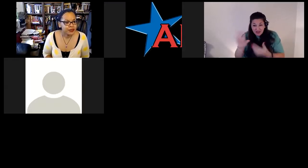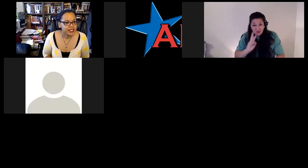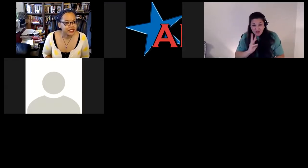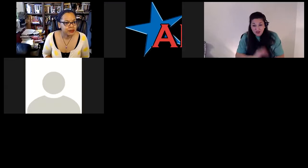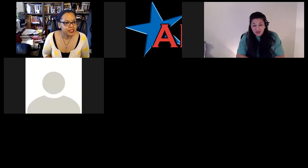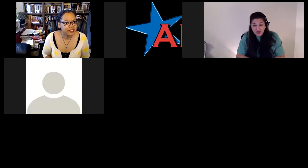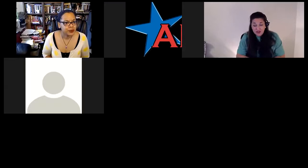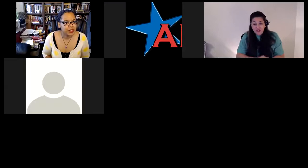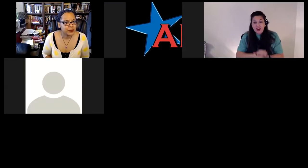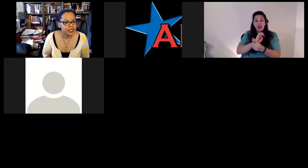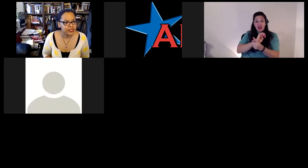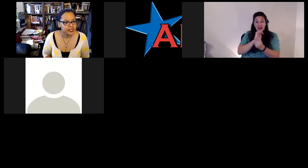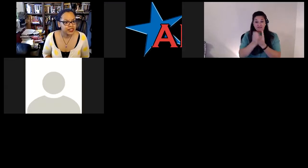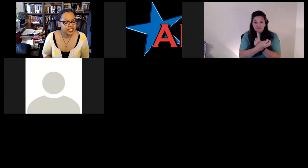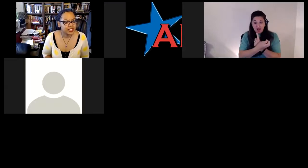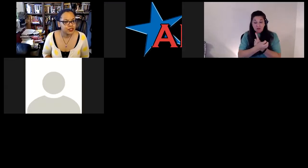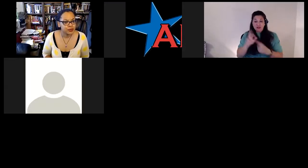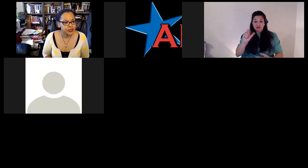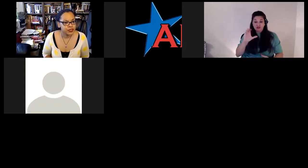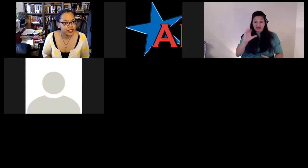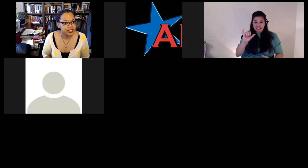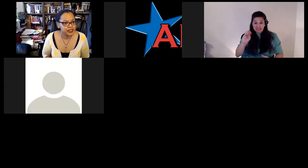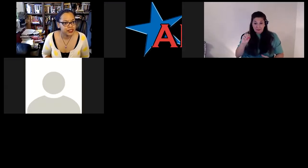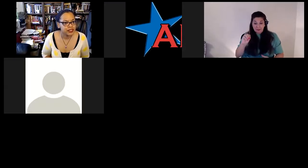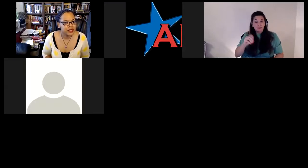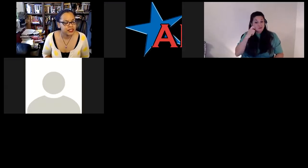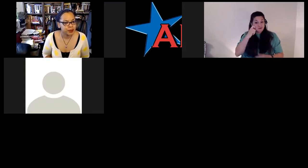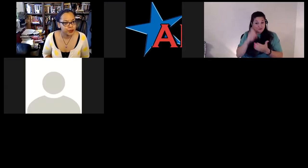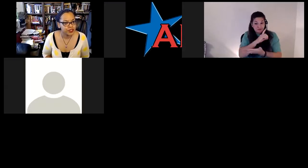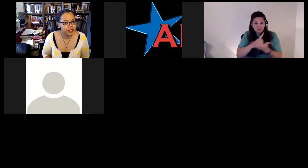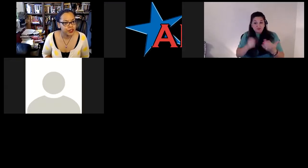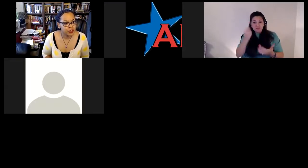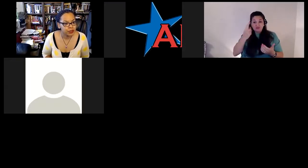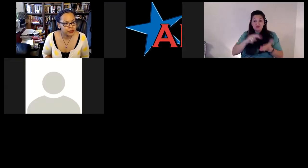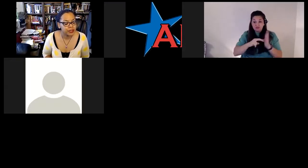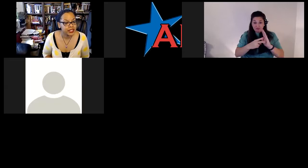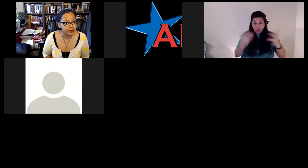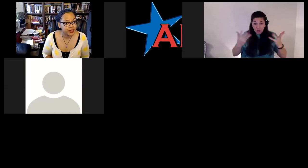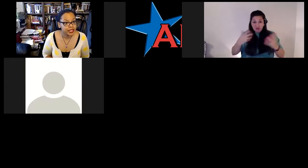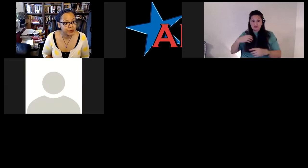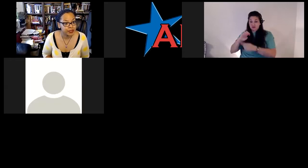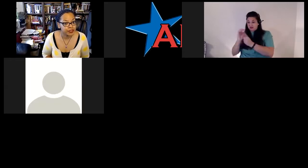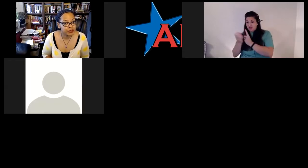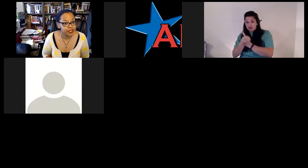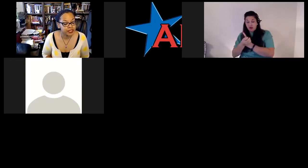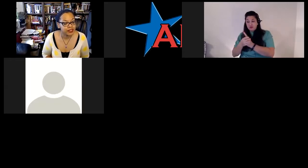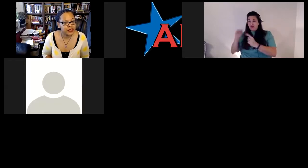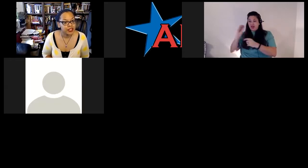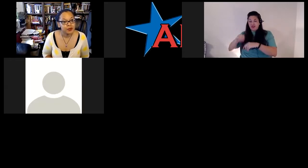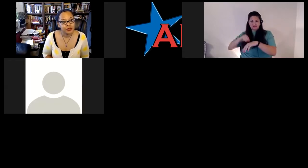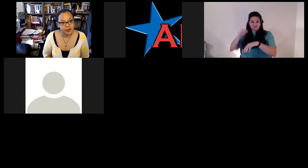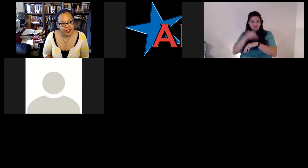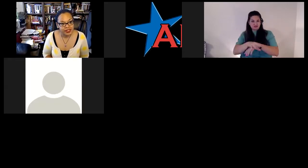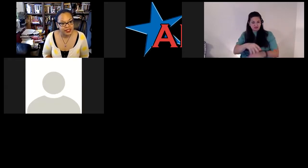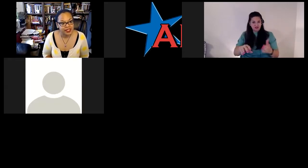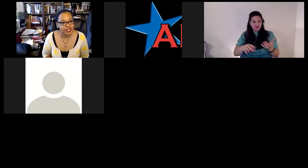Environmental racism is when we as a society do certain things that disproportionately harms Black and brown neighborhoods and communities, of